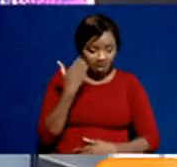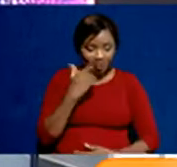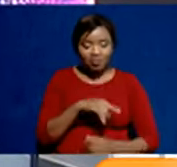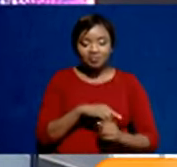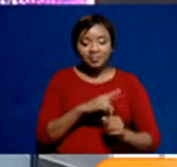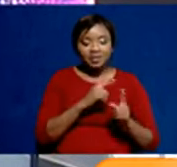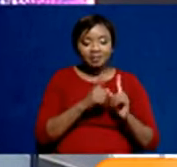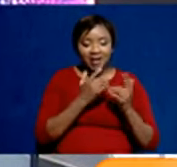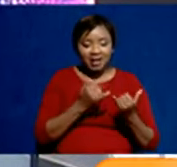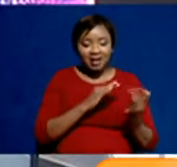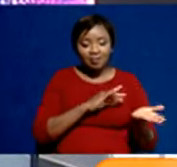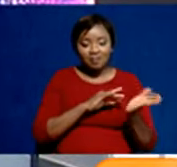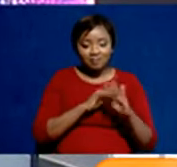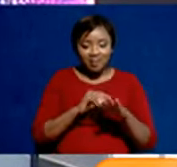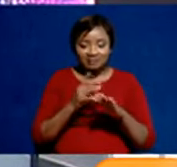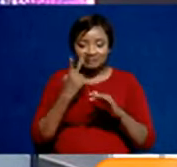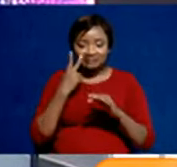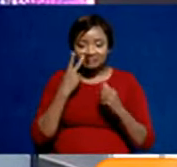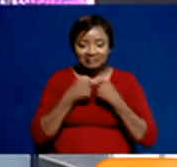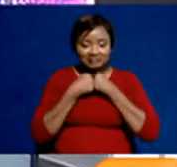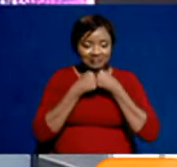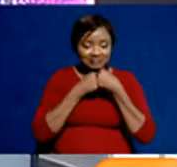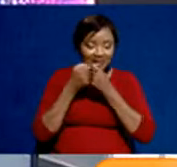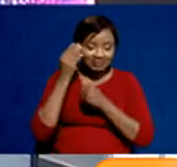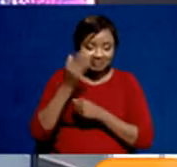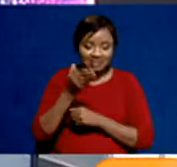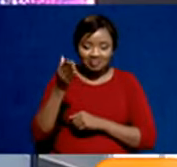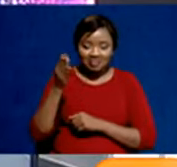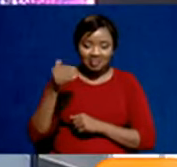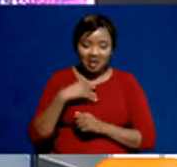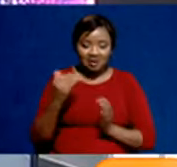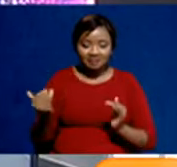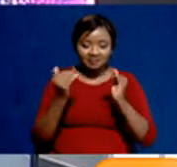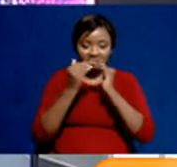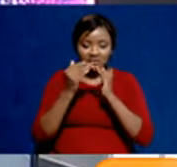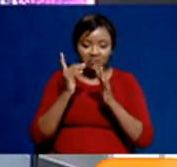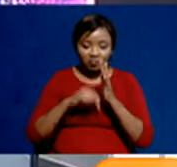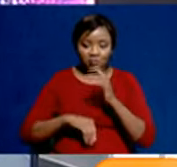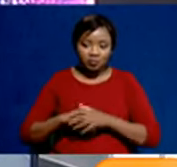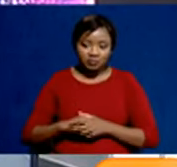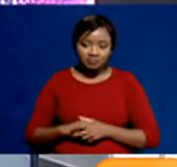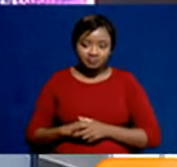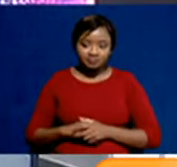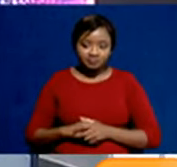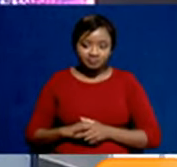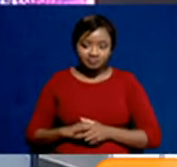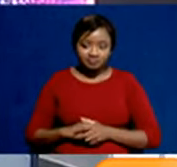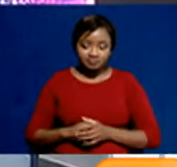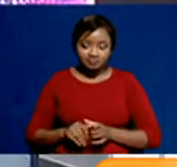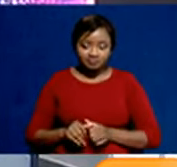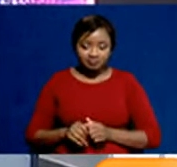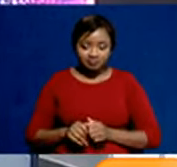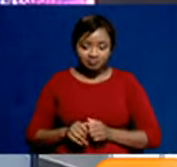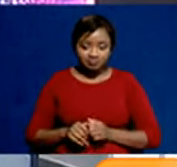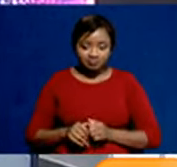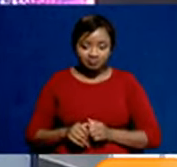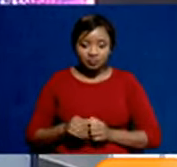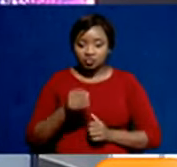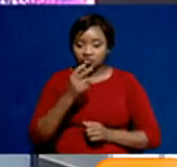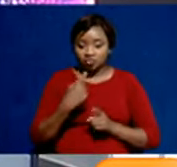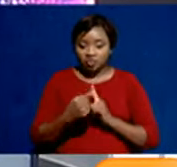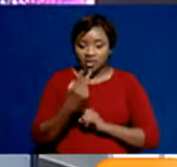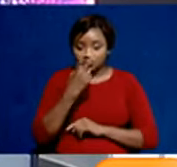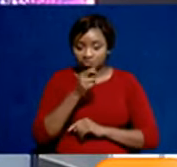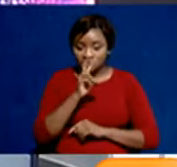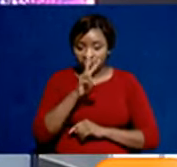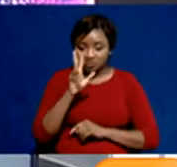coming face to face with state force as it repelled anti-government demonstrations. For the better part of 2023, Karua had